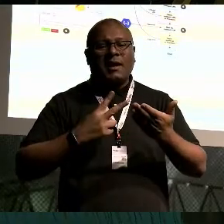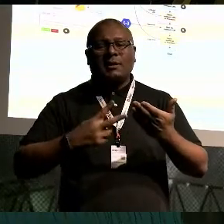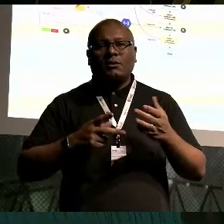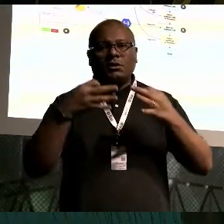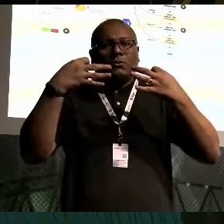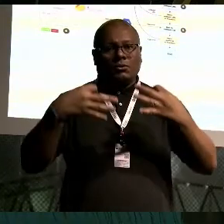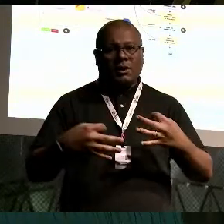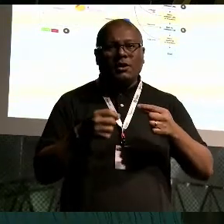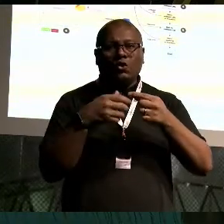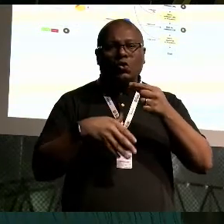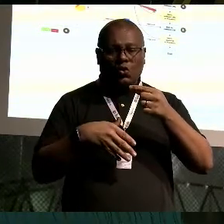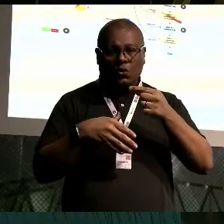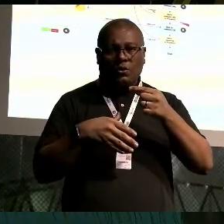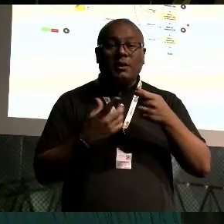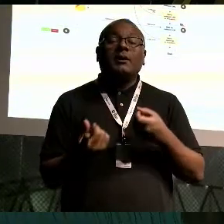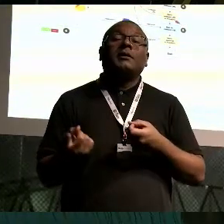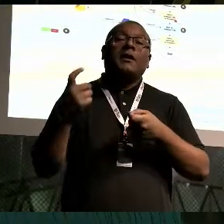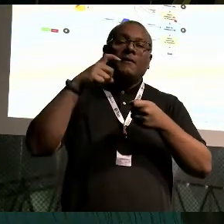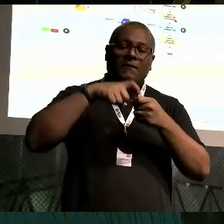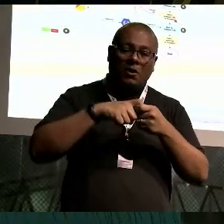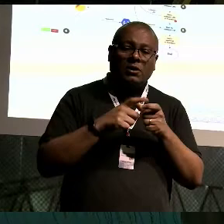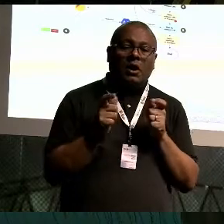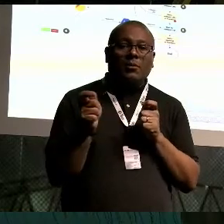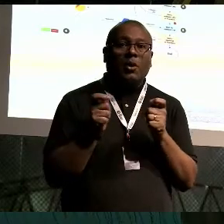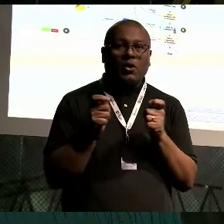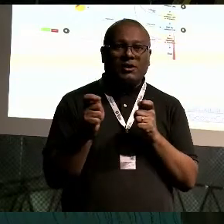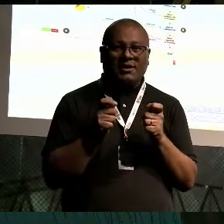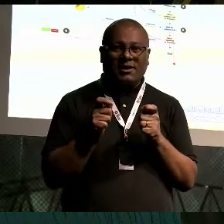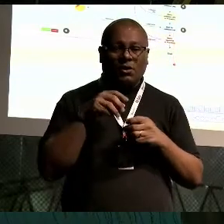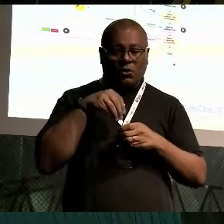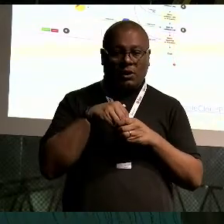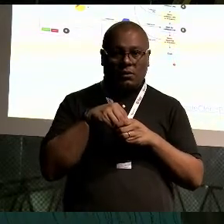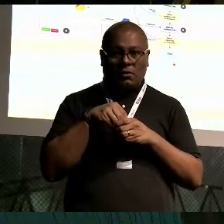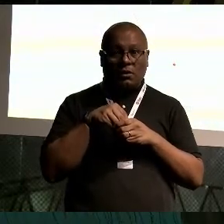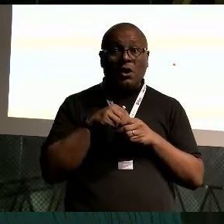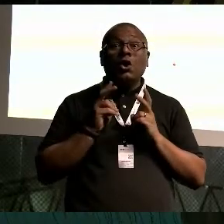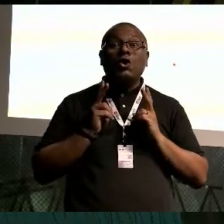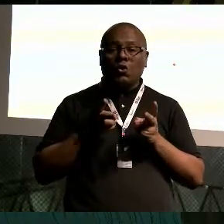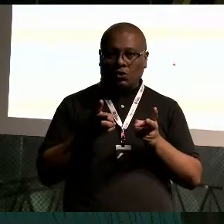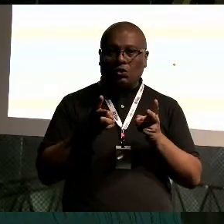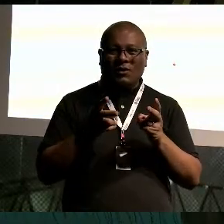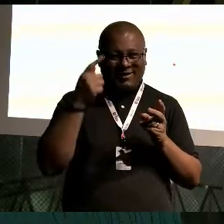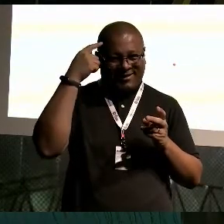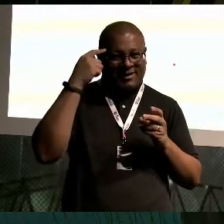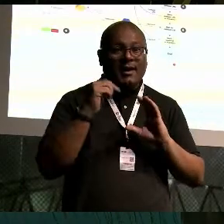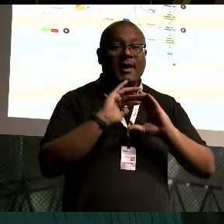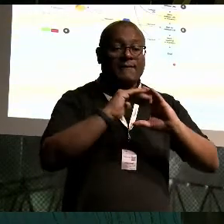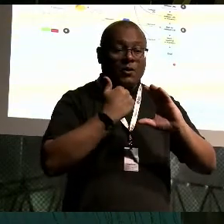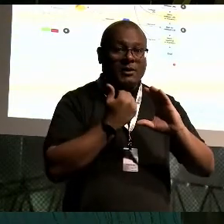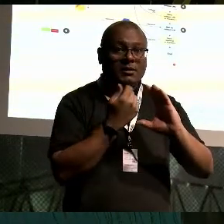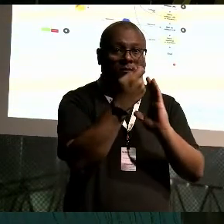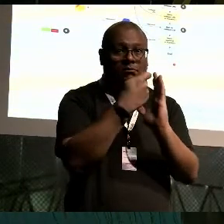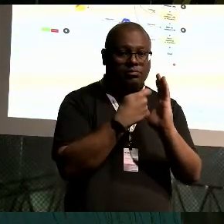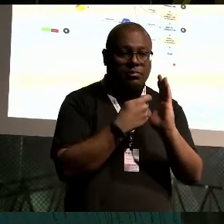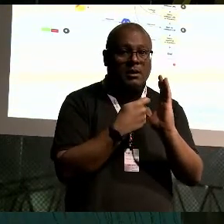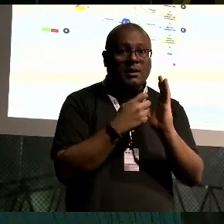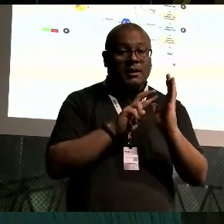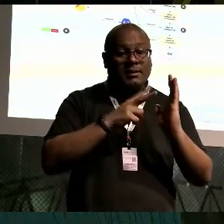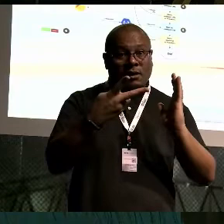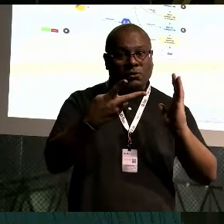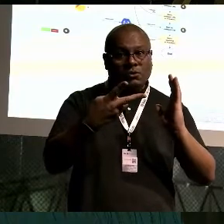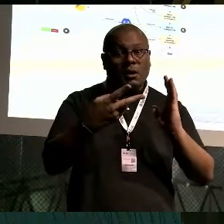translation. And then this will go back to your orchestration, and then your orchestration will continue. So here, you're waiting for HTTP